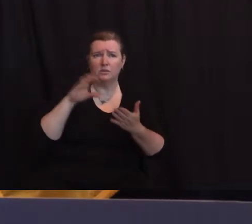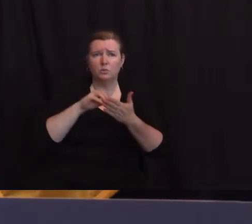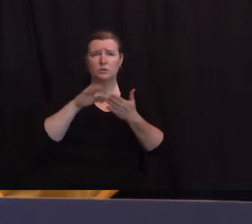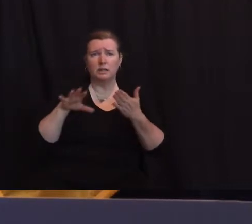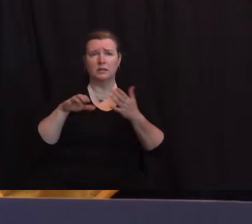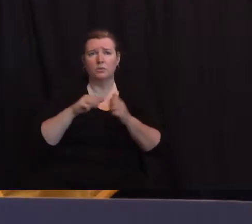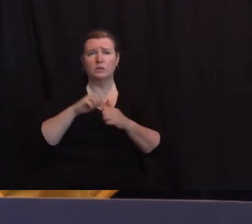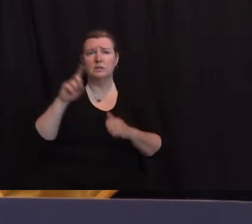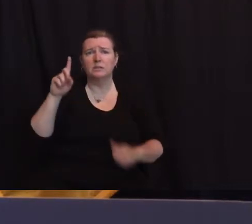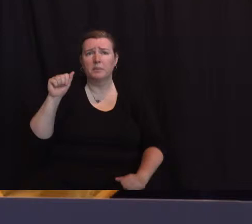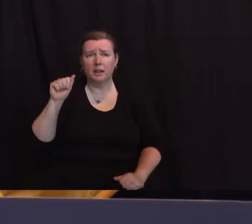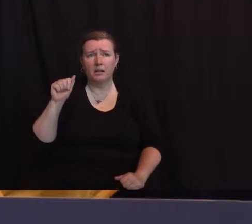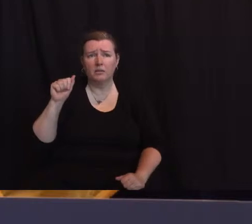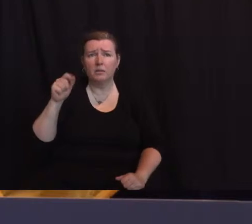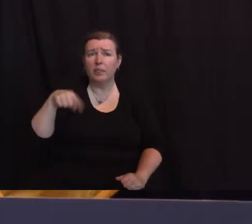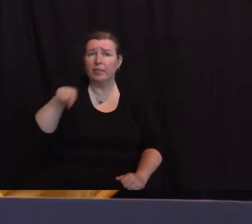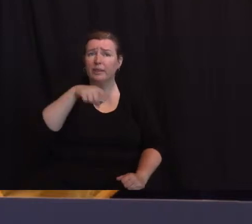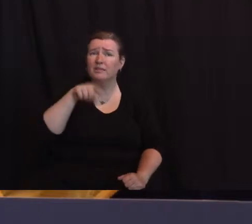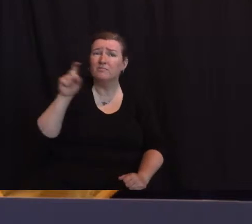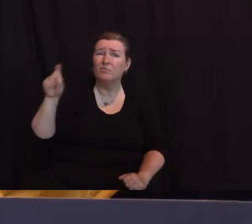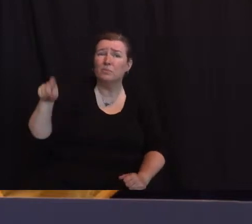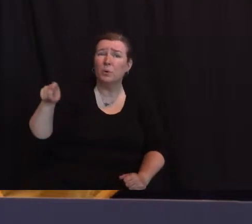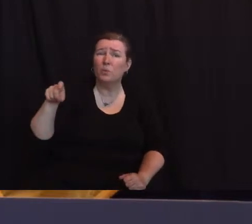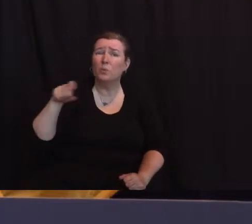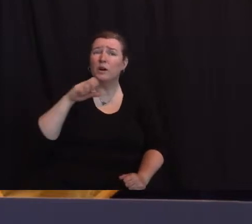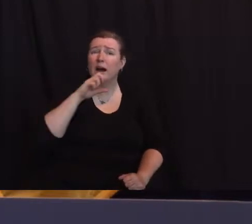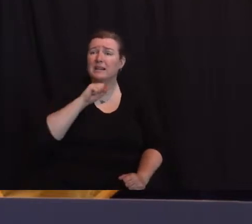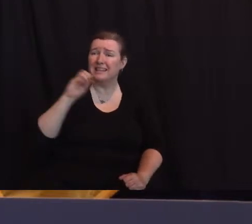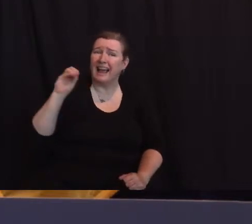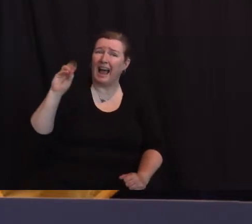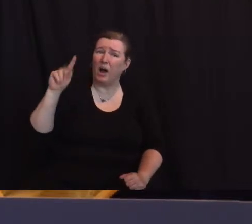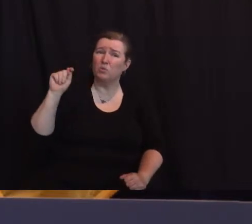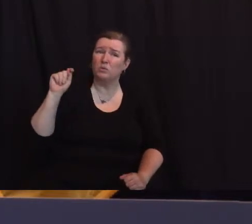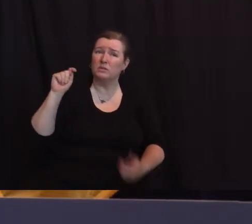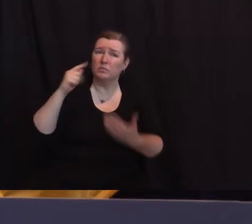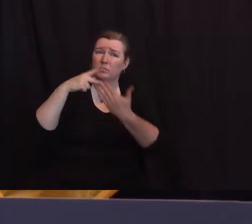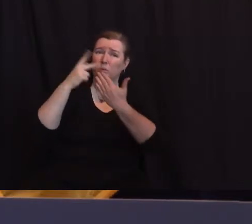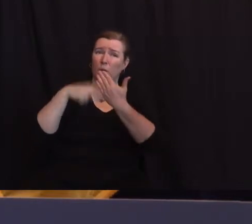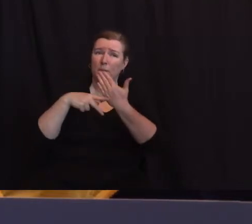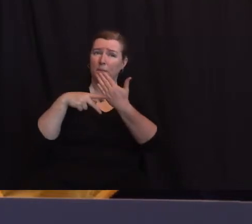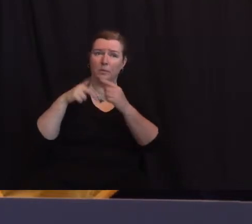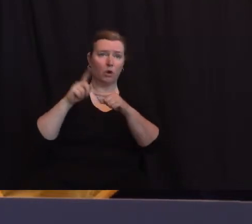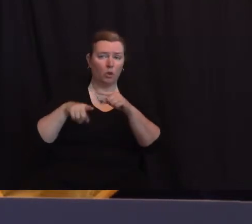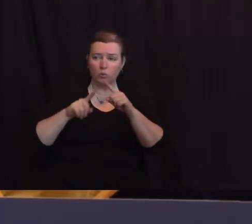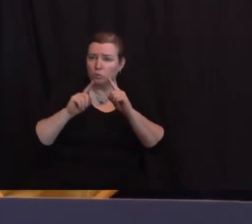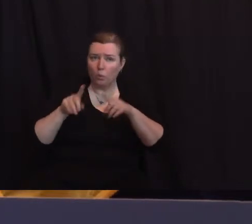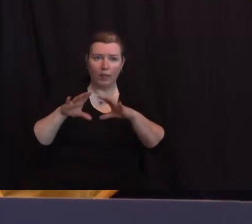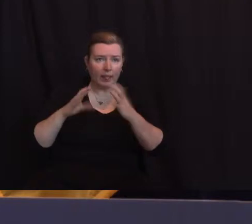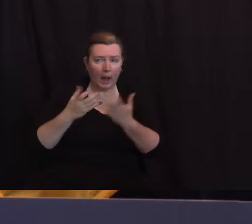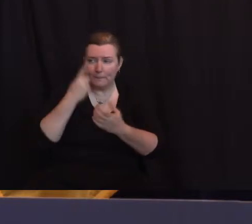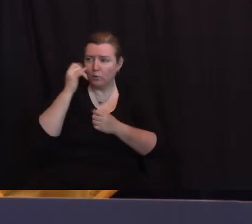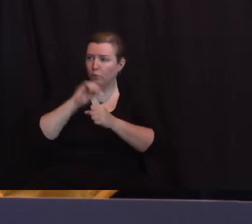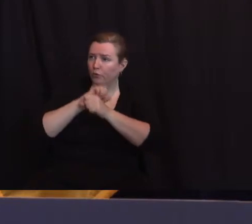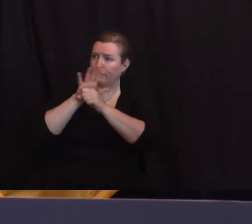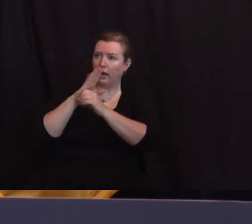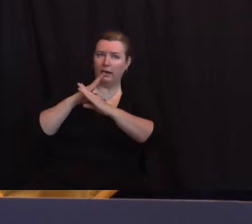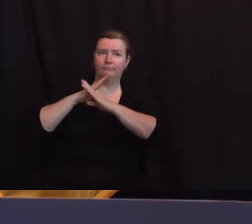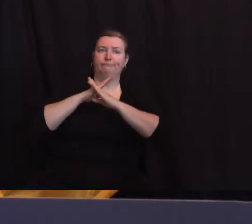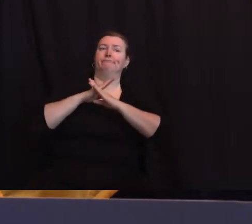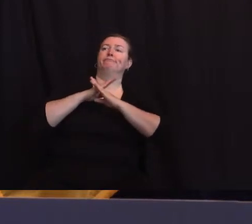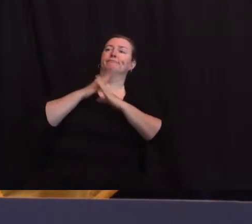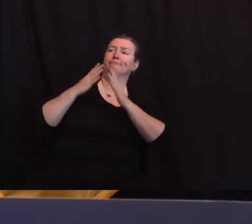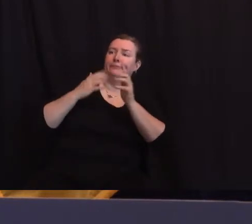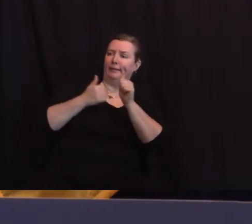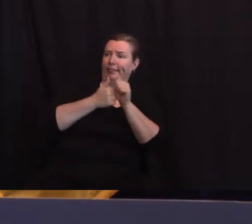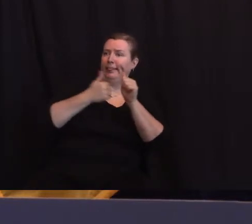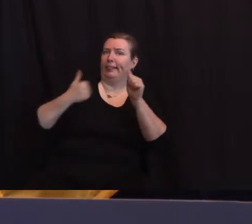are scheduled to age out of these programs, and they were obviously not able to go to these classes due to the pandemic. I'd also like to ask